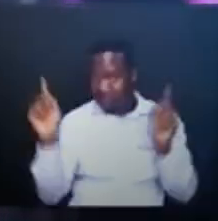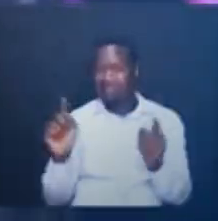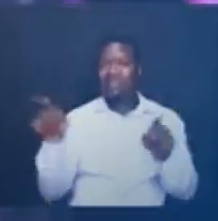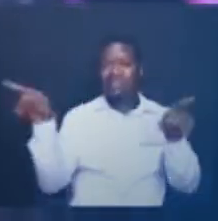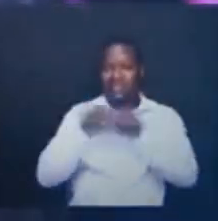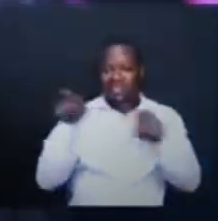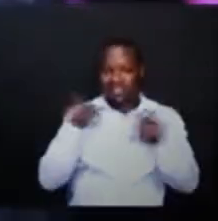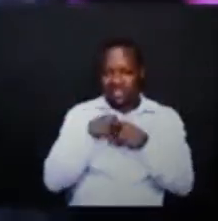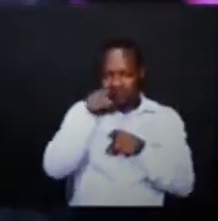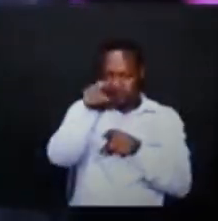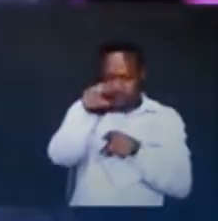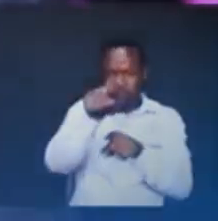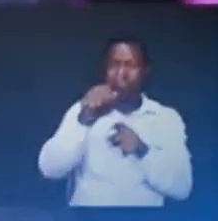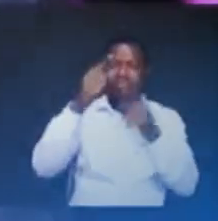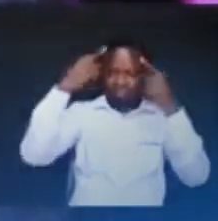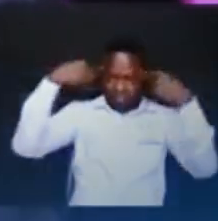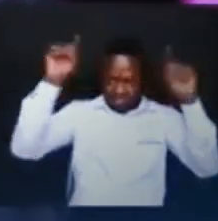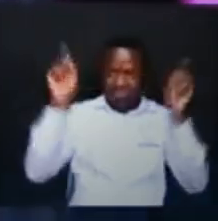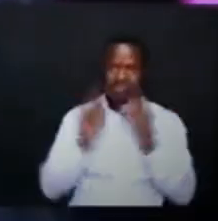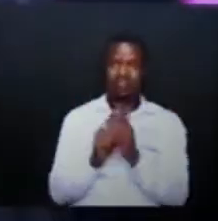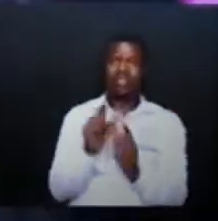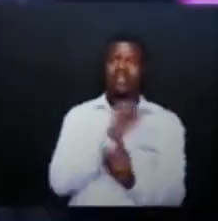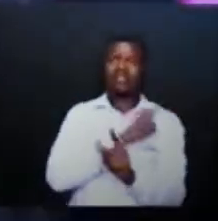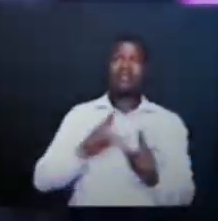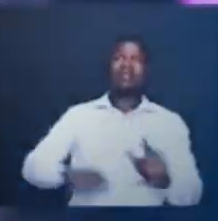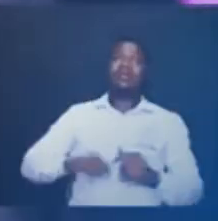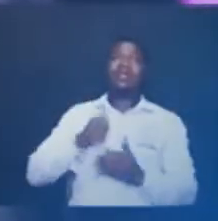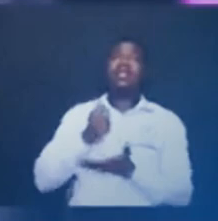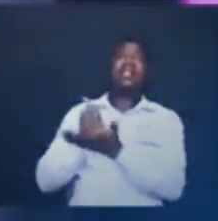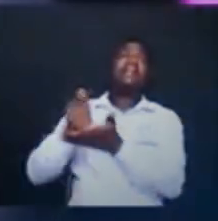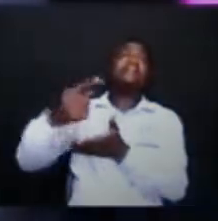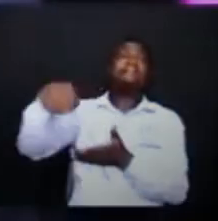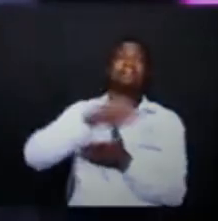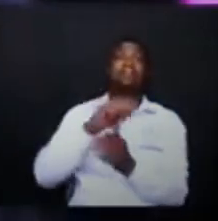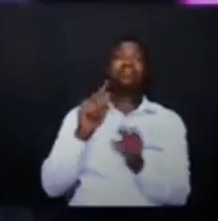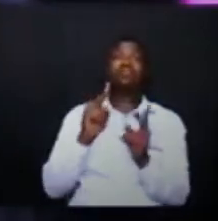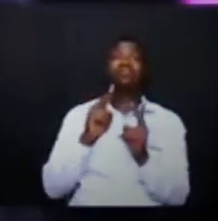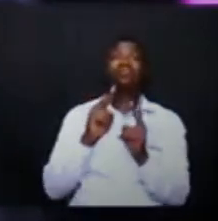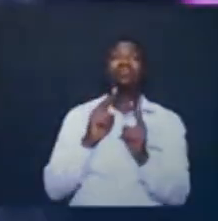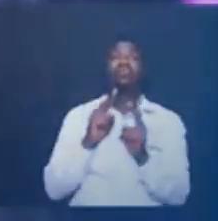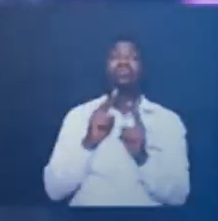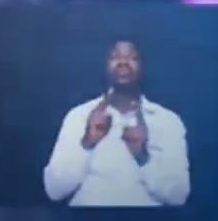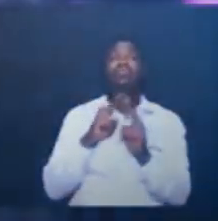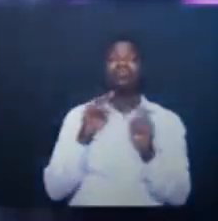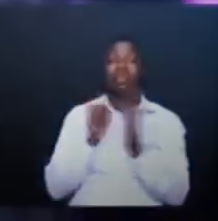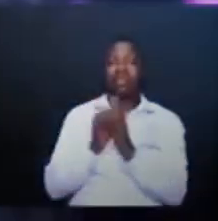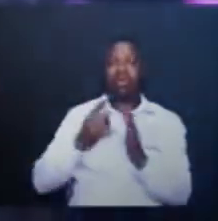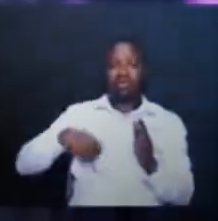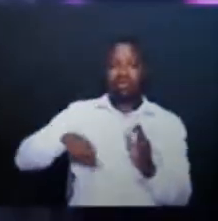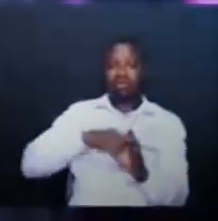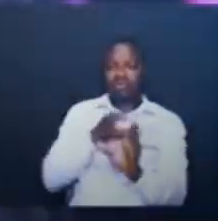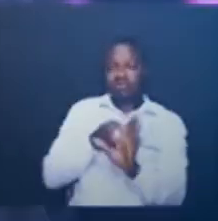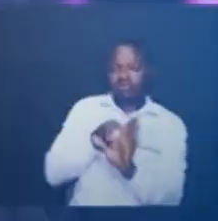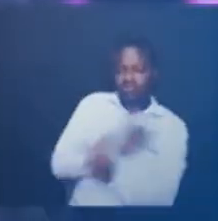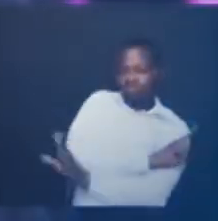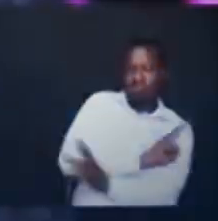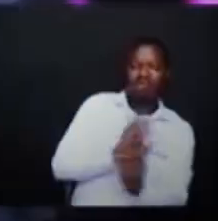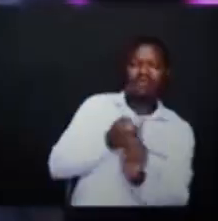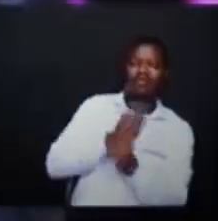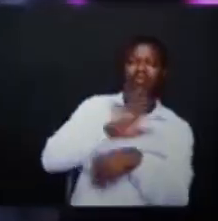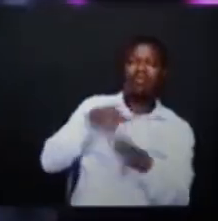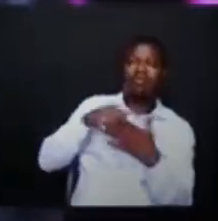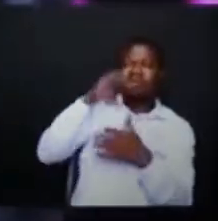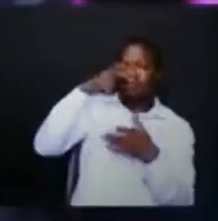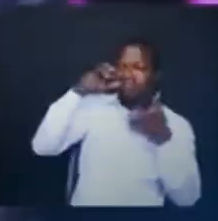too will prosper. May the Lord help us so that we move away from all forms of